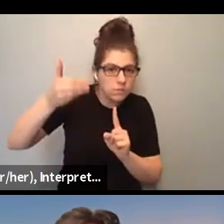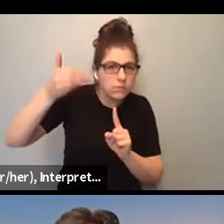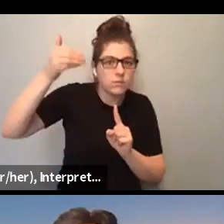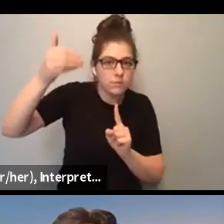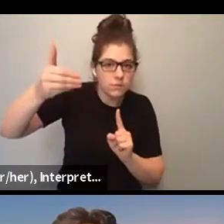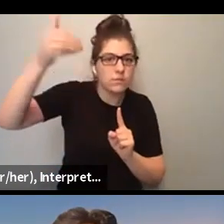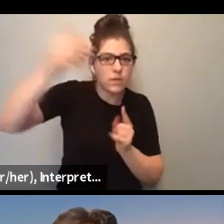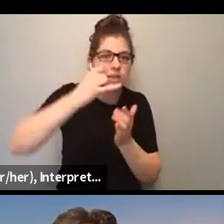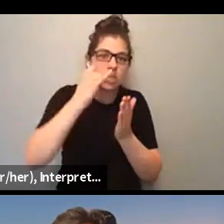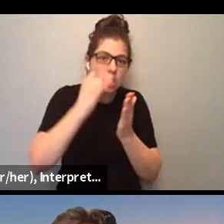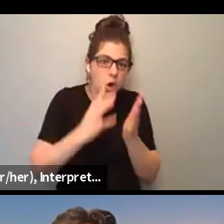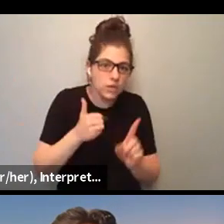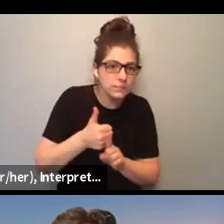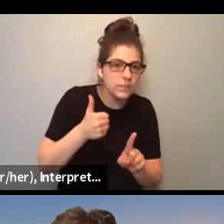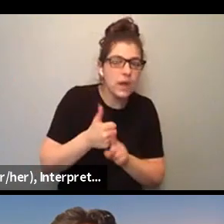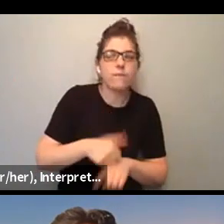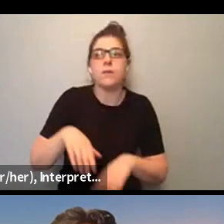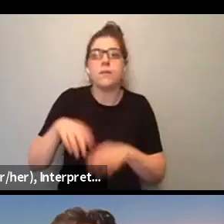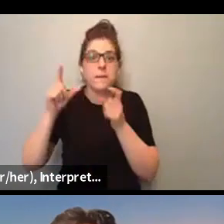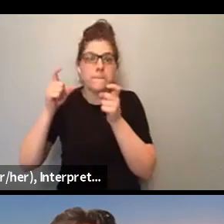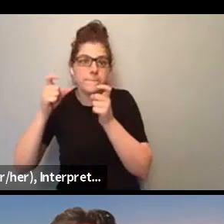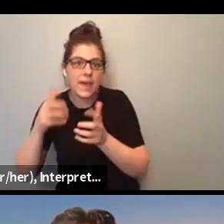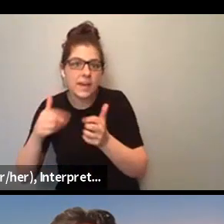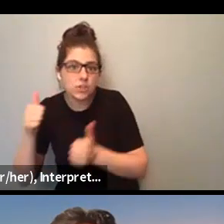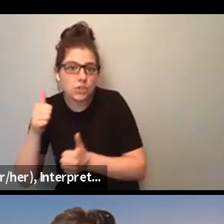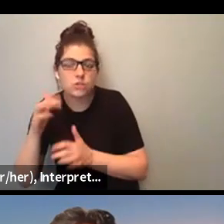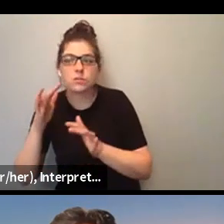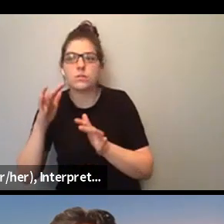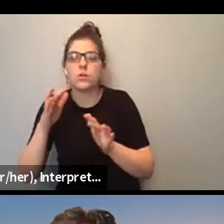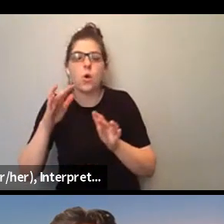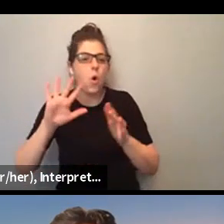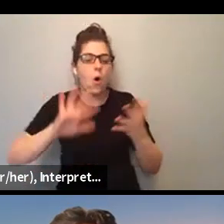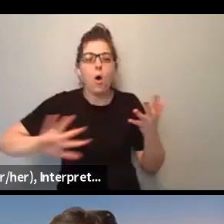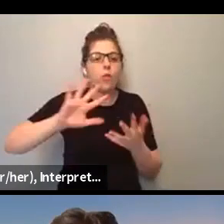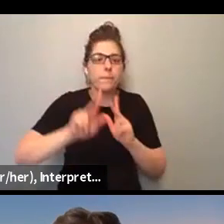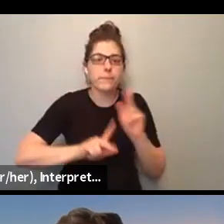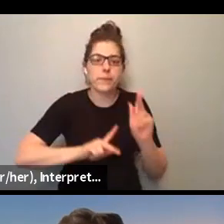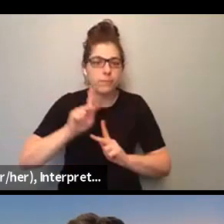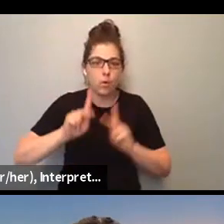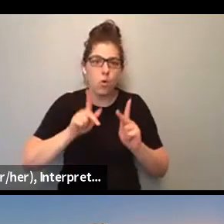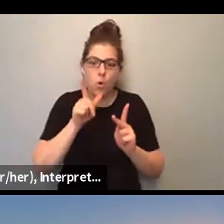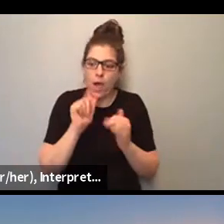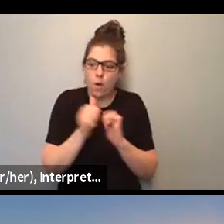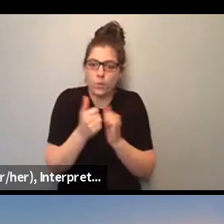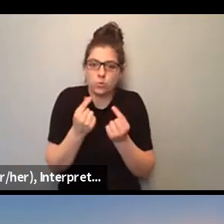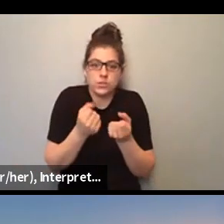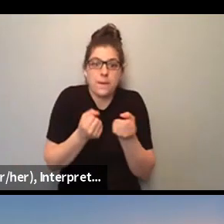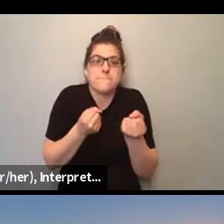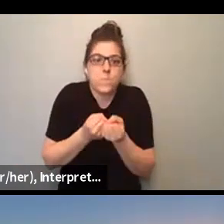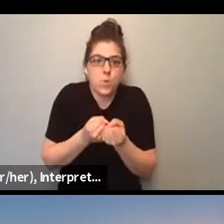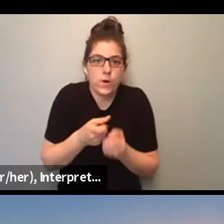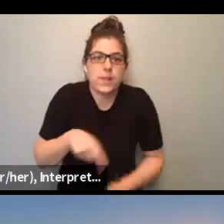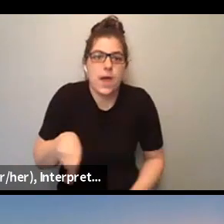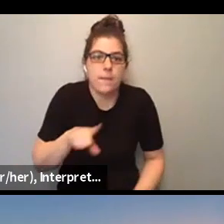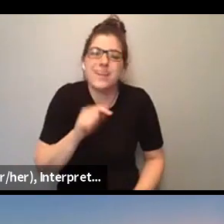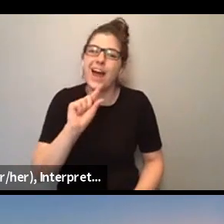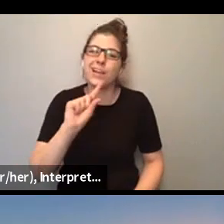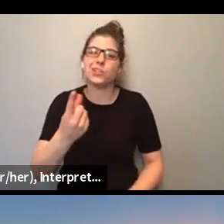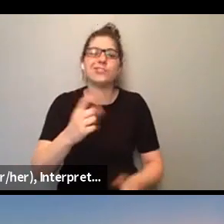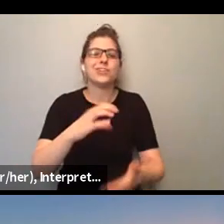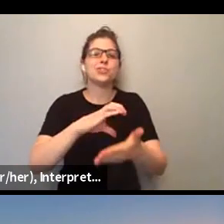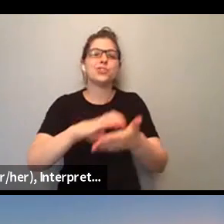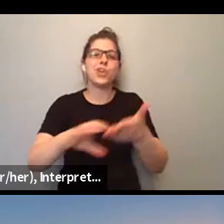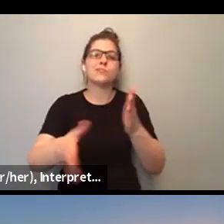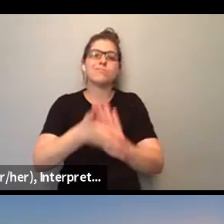the artists, support the artist managers, support all the people across the board who are contributing leading up to the final